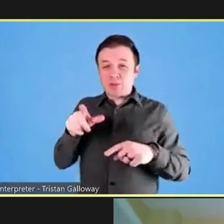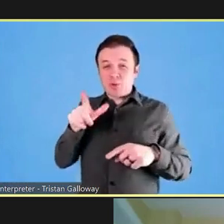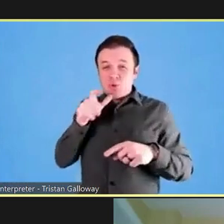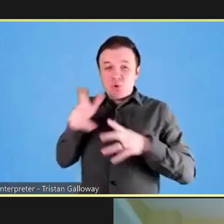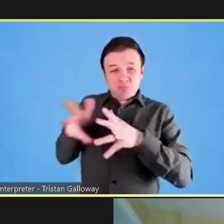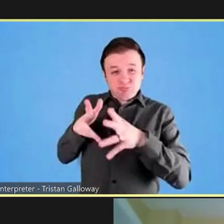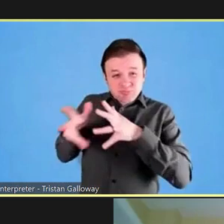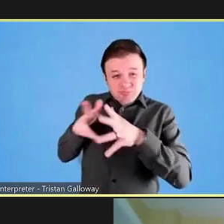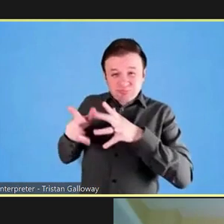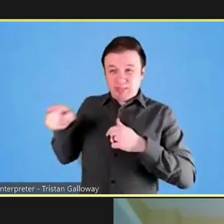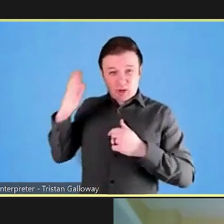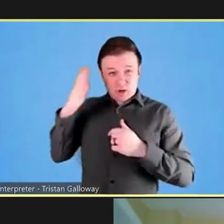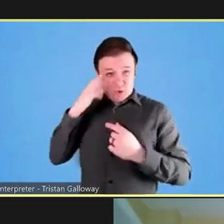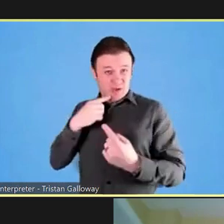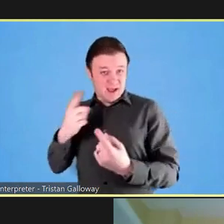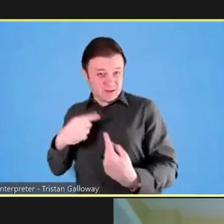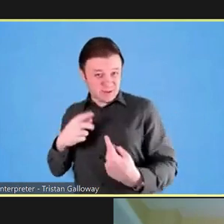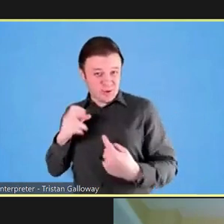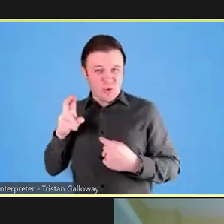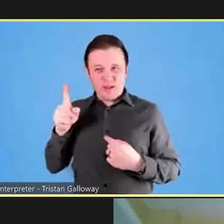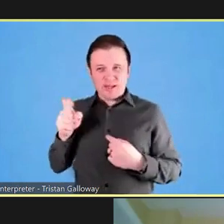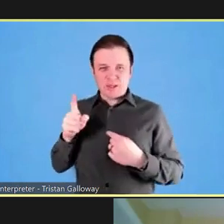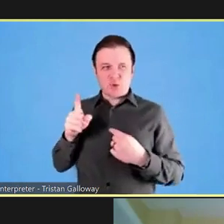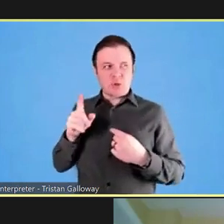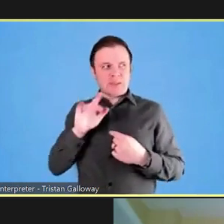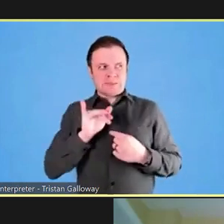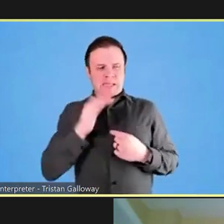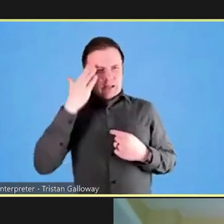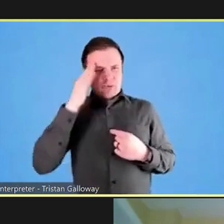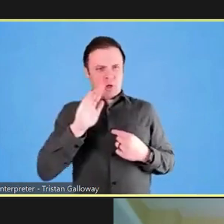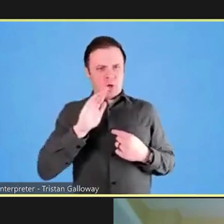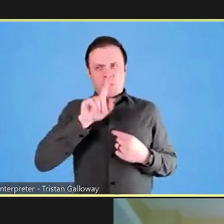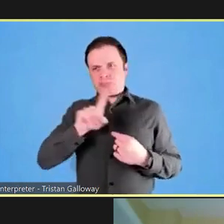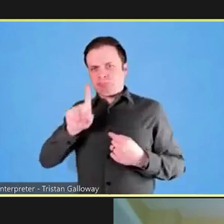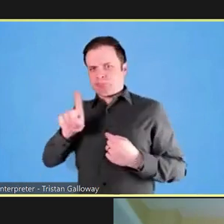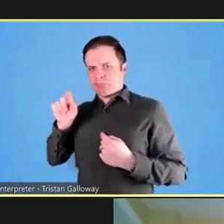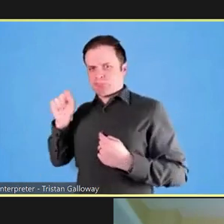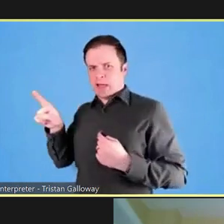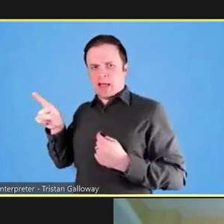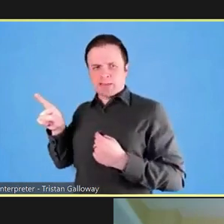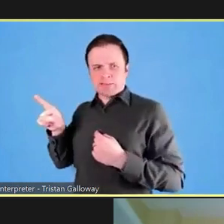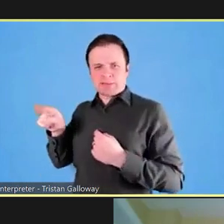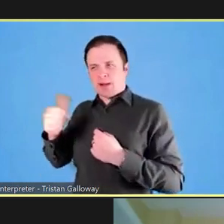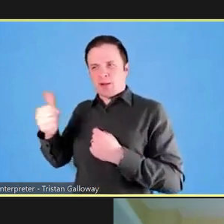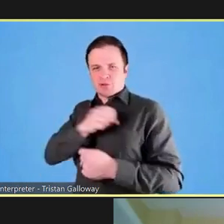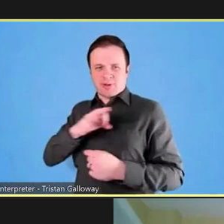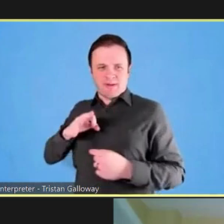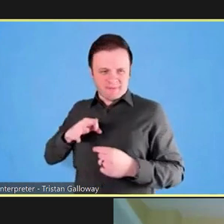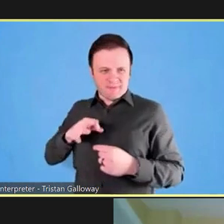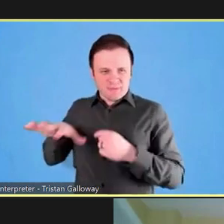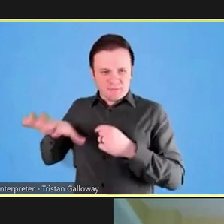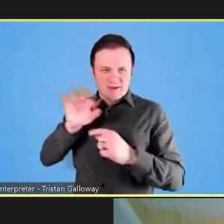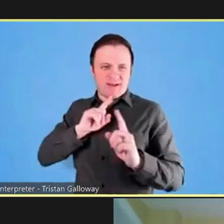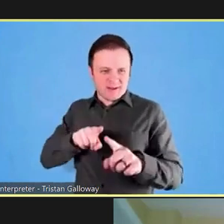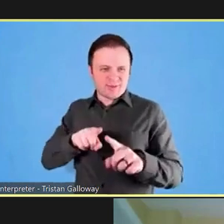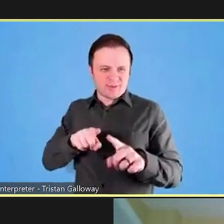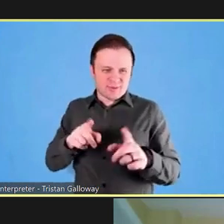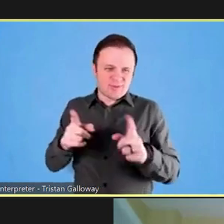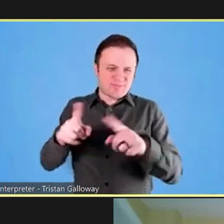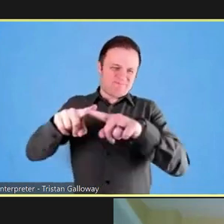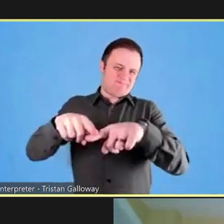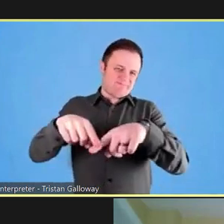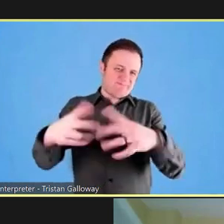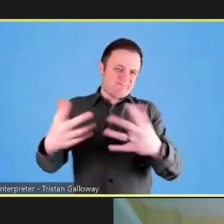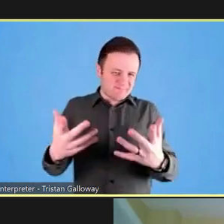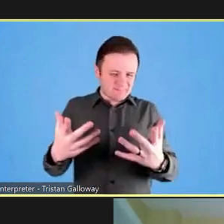or if they need to go out to their collaborating partners at the hospital to find some of those things out. So I think that depends on